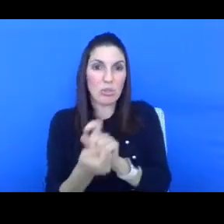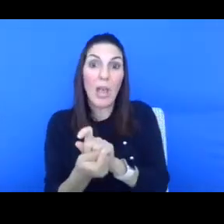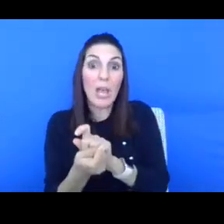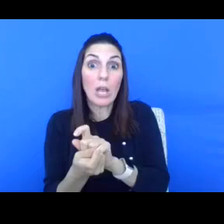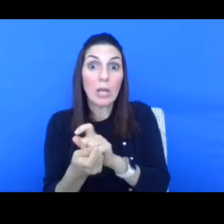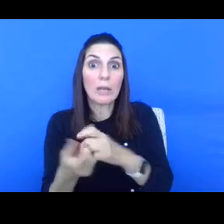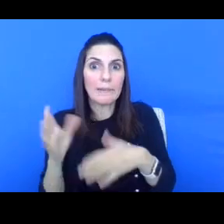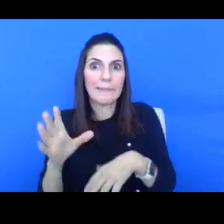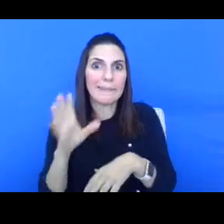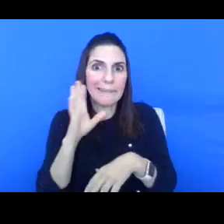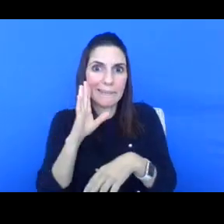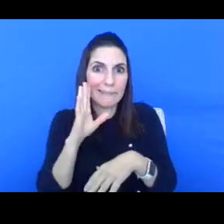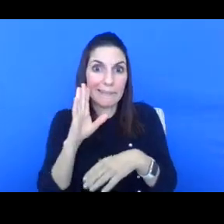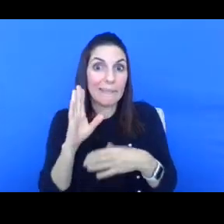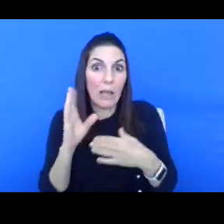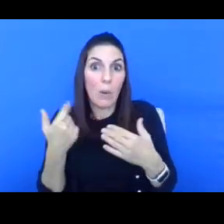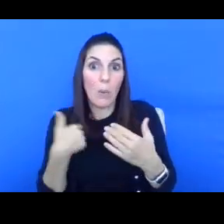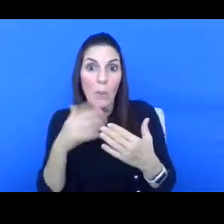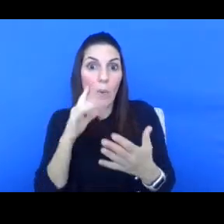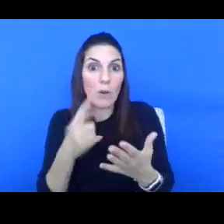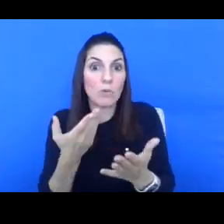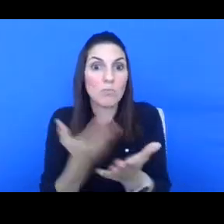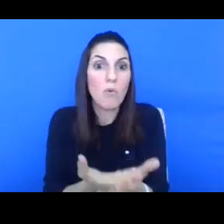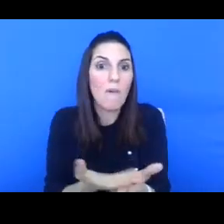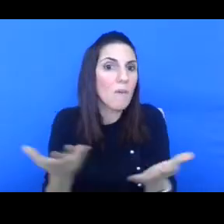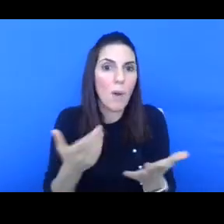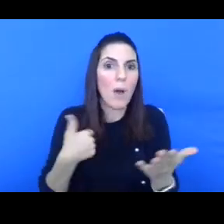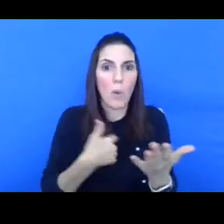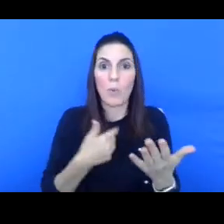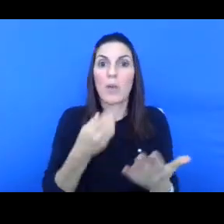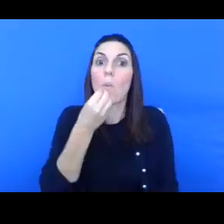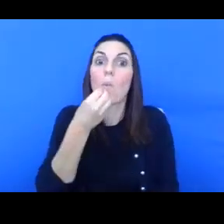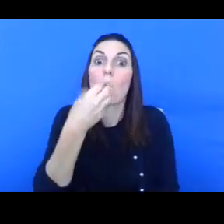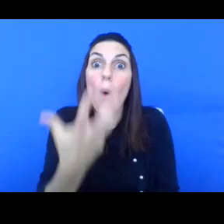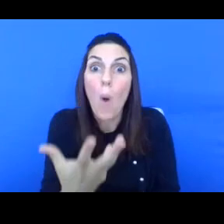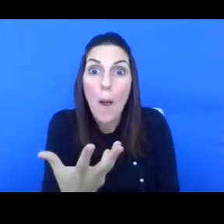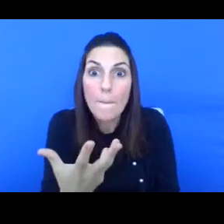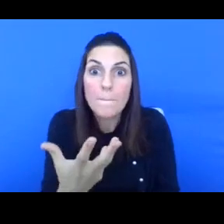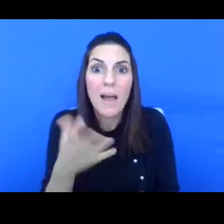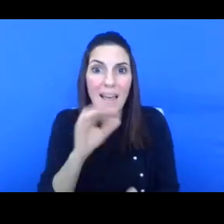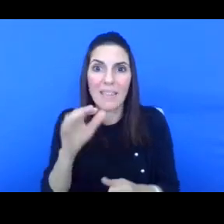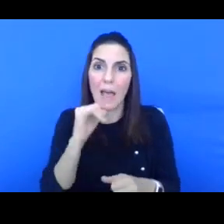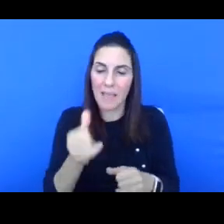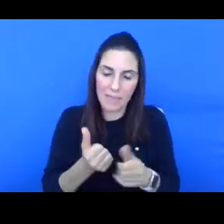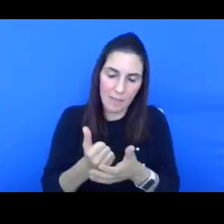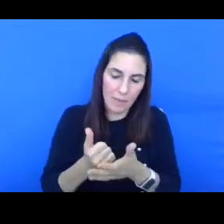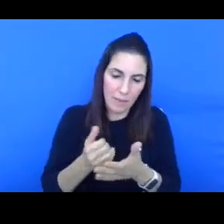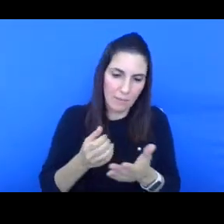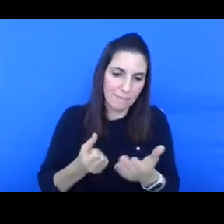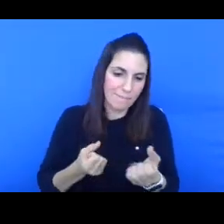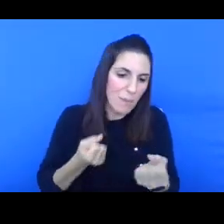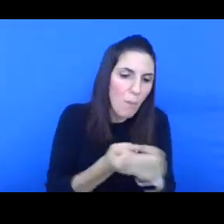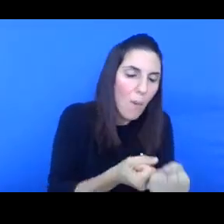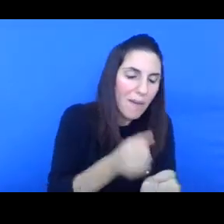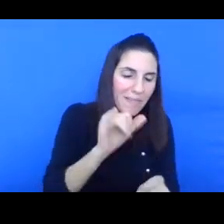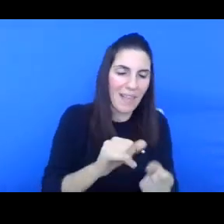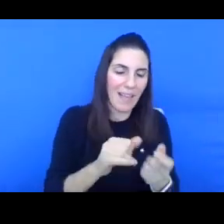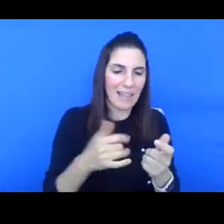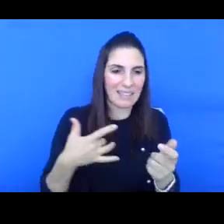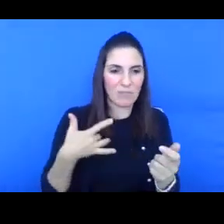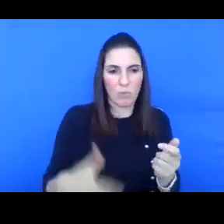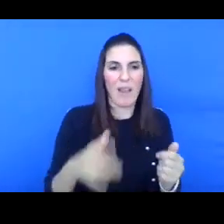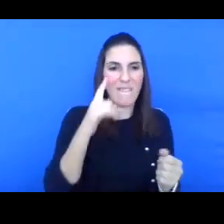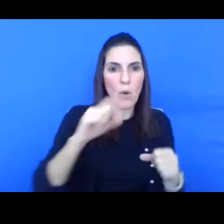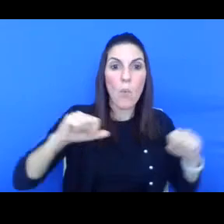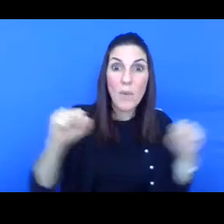We are warming, and that is not helping the trends of winter, right? You want cold temperatures in